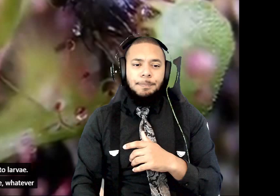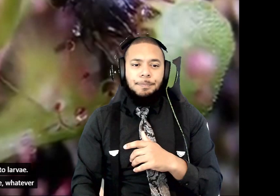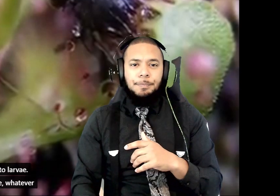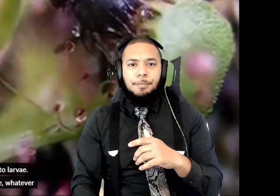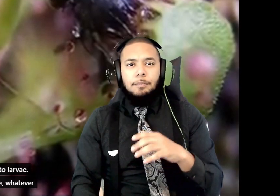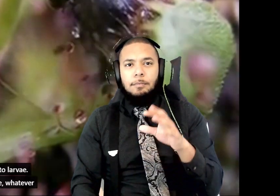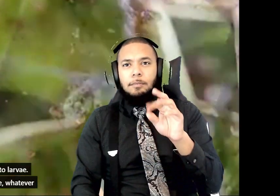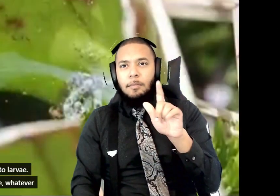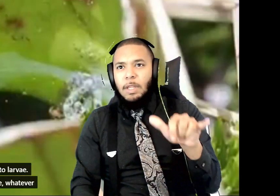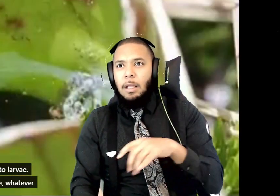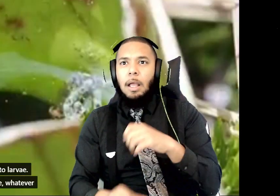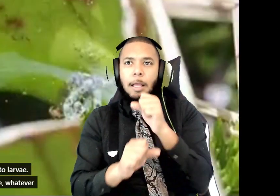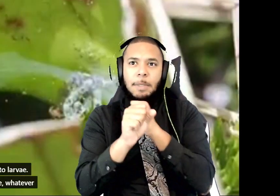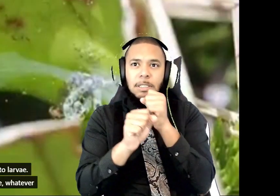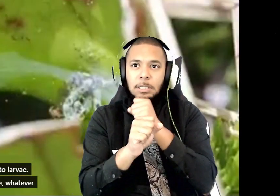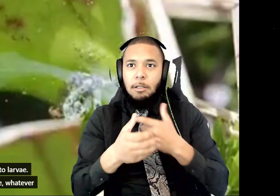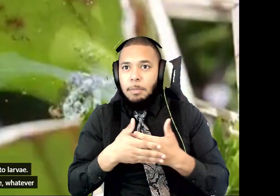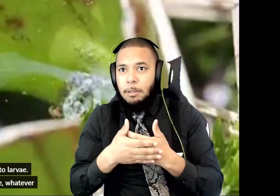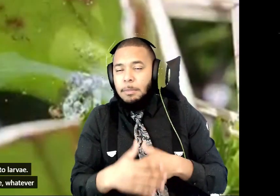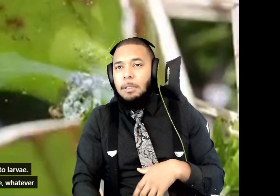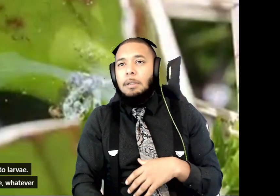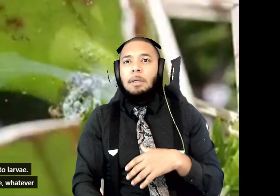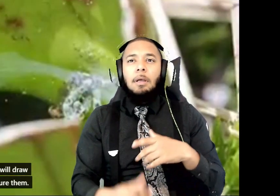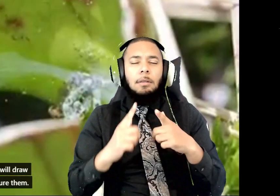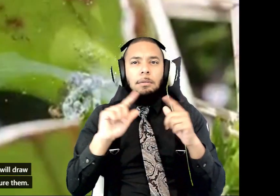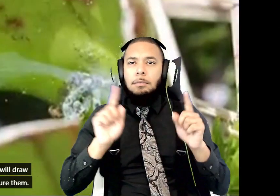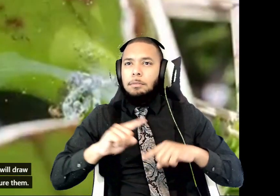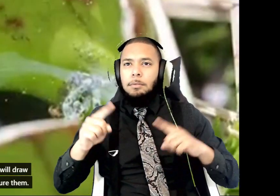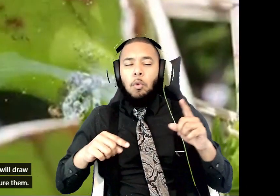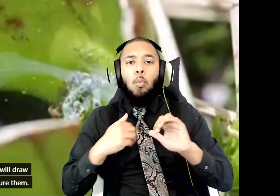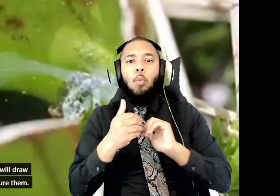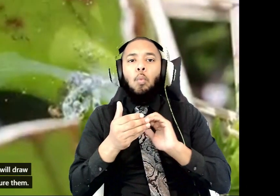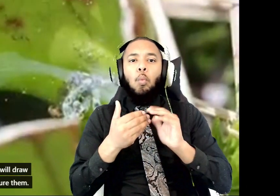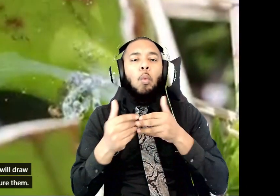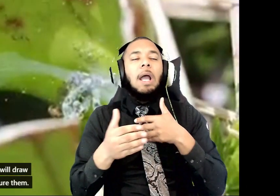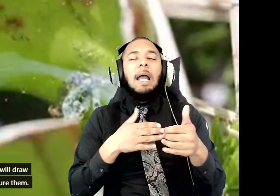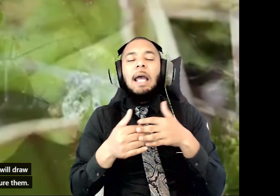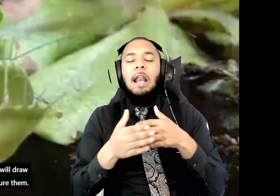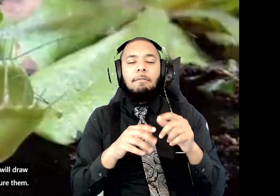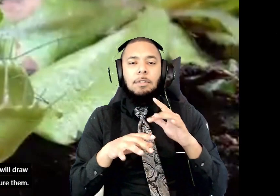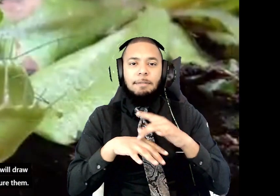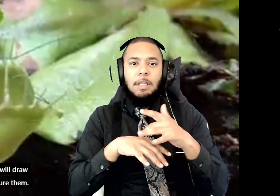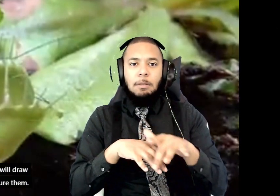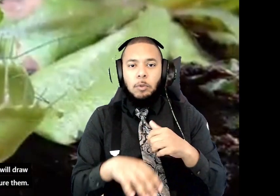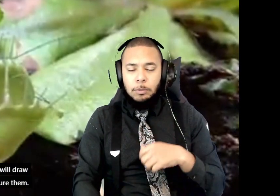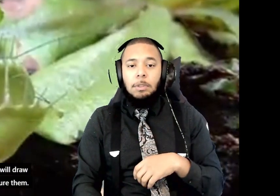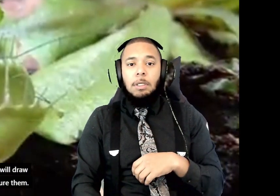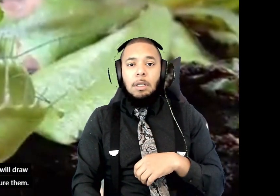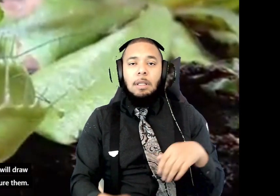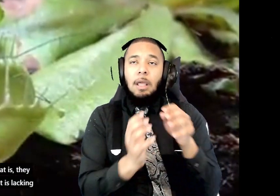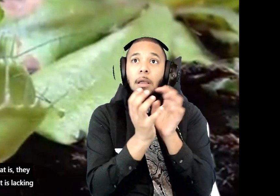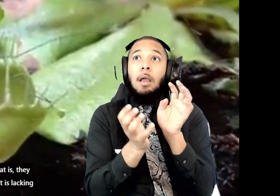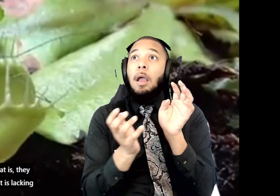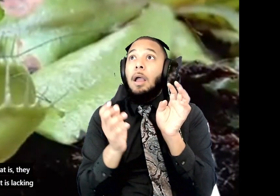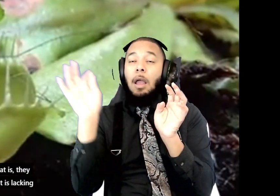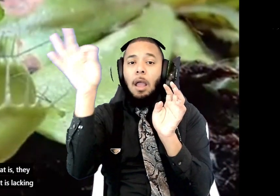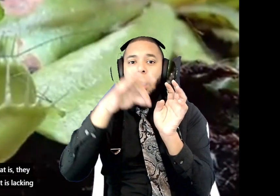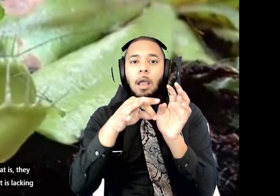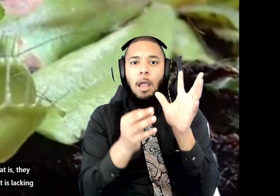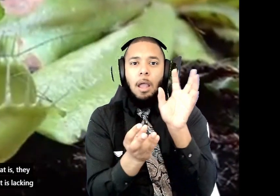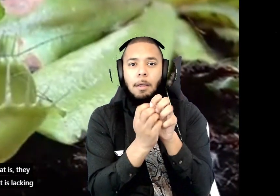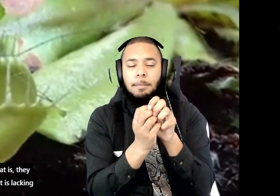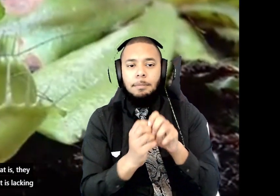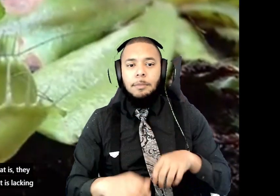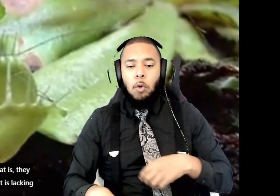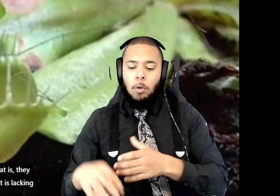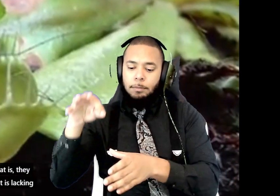maybe flies or mosquito larvae or whatever the case may be, whatever's available to them, they will draw them in and they will capture them. And what they get from that is